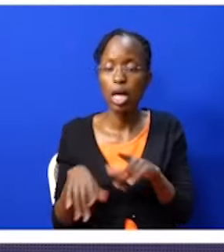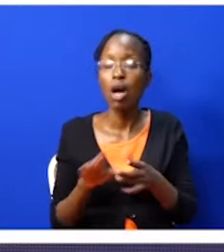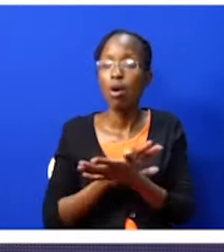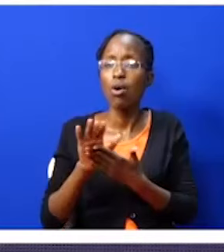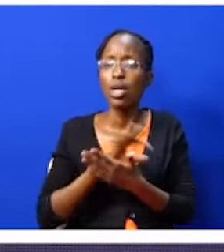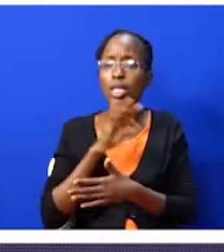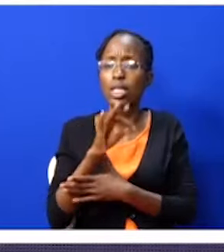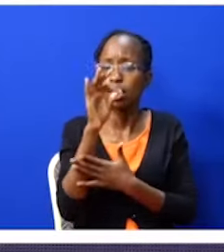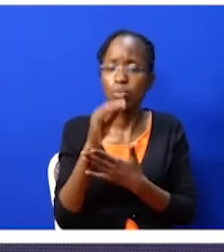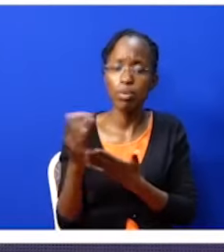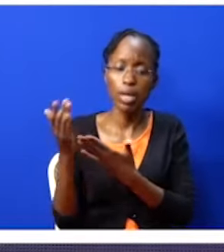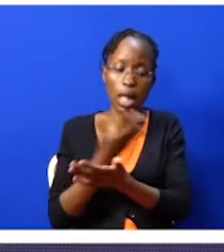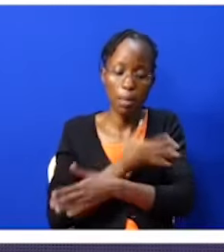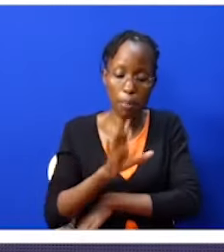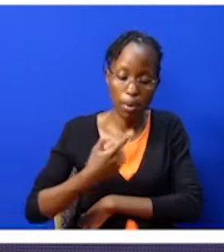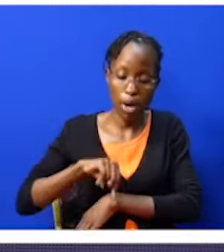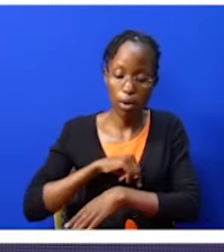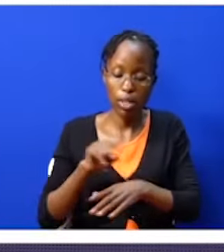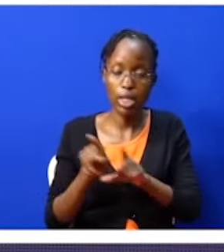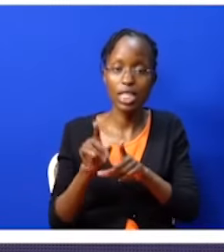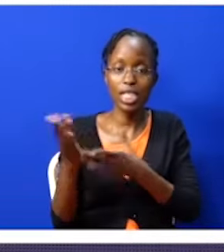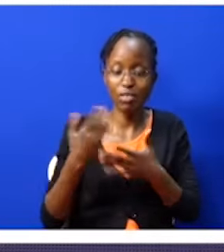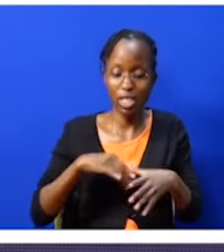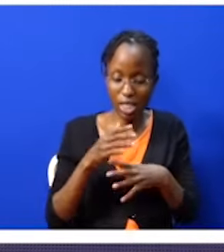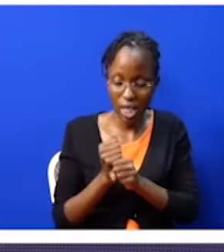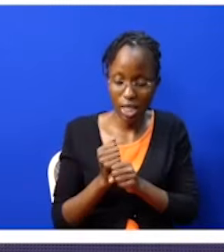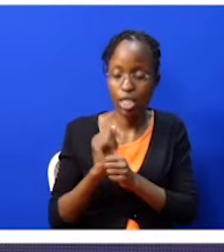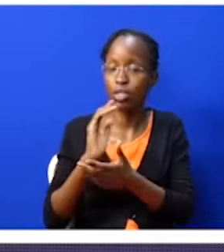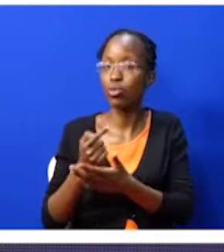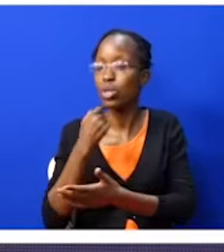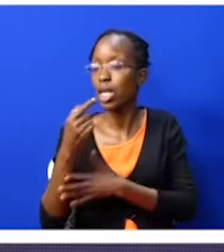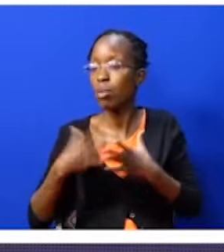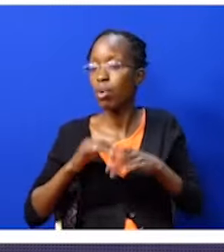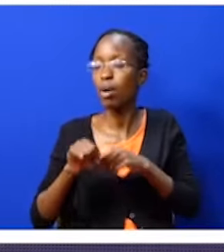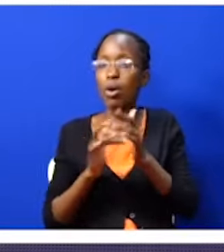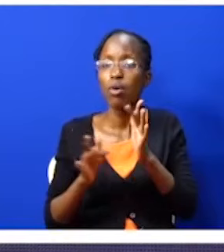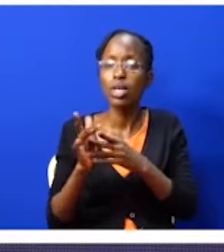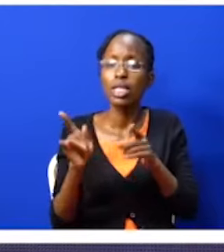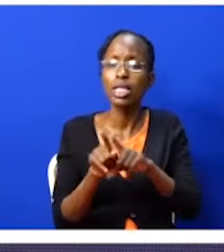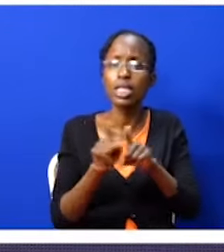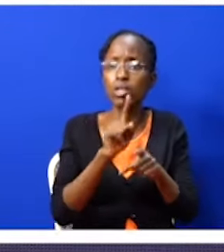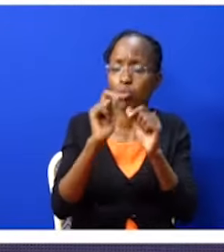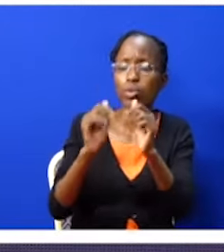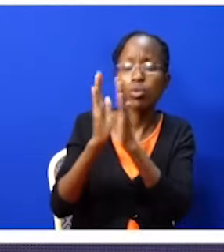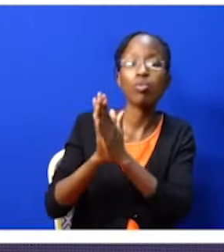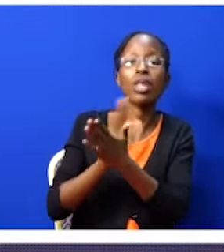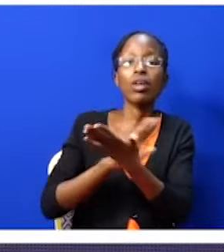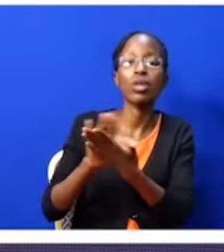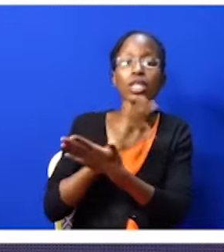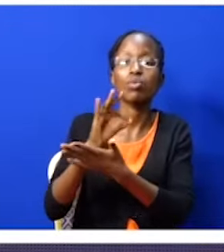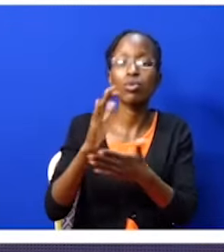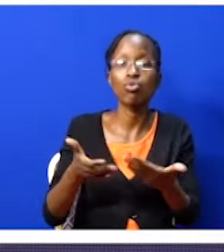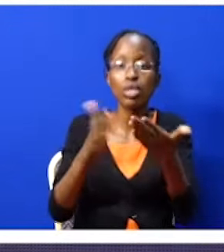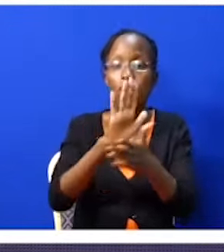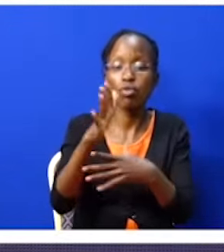Holy Spirit gives us power and boldness to share our faith. Even at your age, you can pray for boldness from the Holy Spirit. He